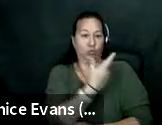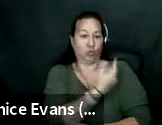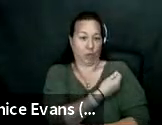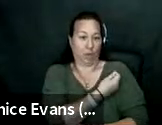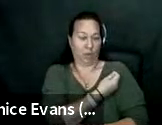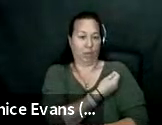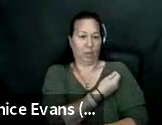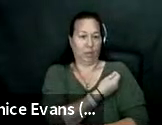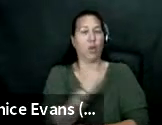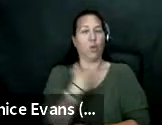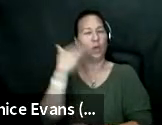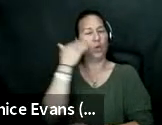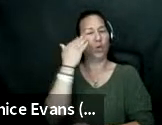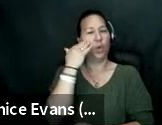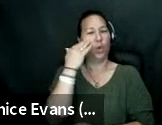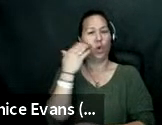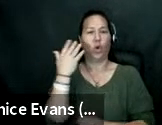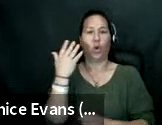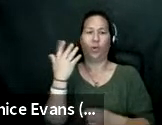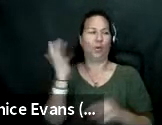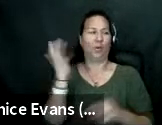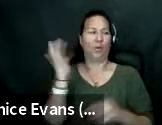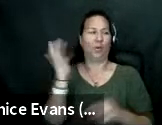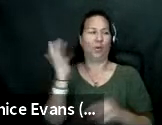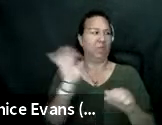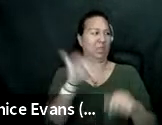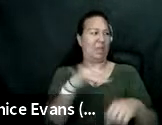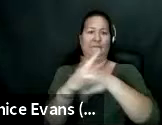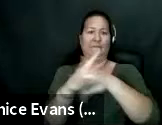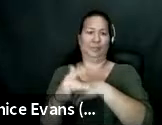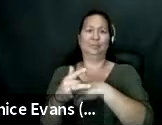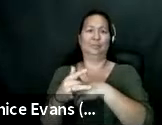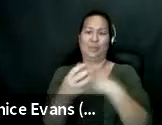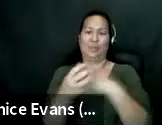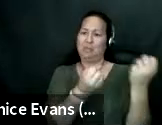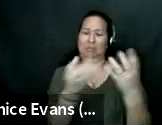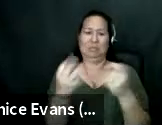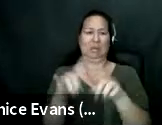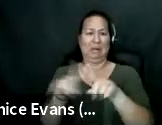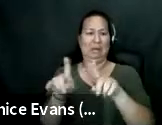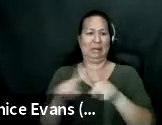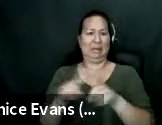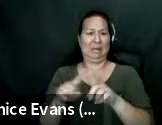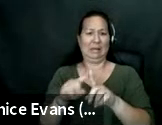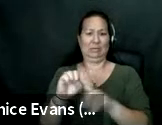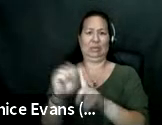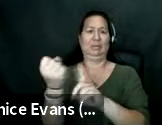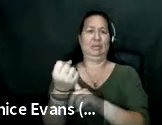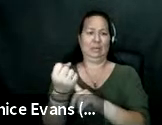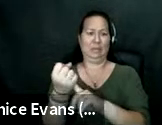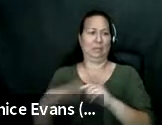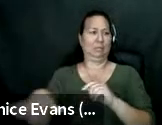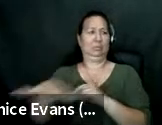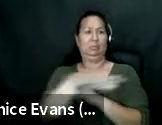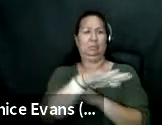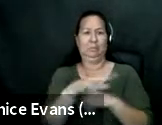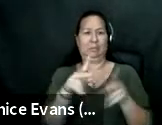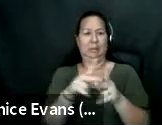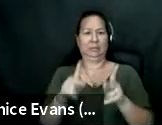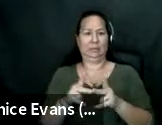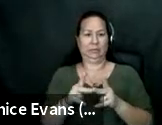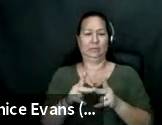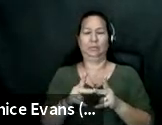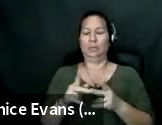that flu vaccine is readily available in many settings. And the City of Berkeley, and I